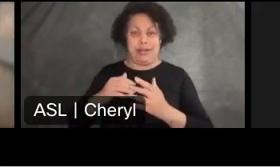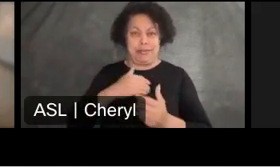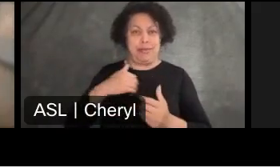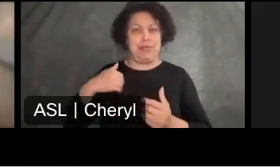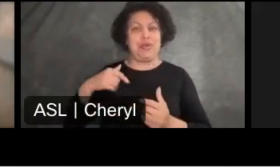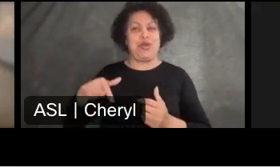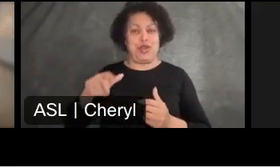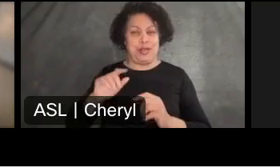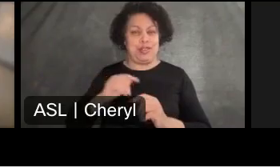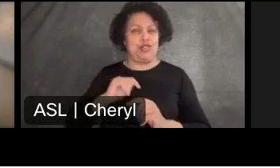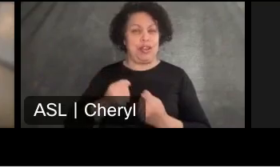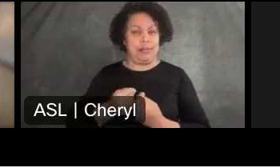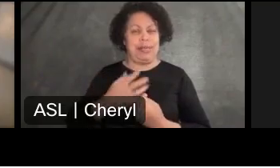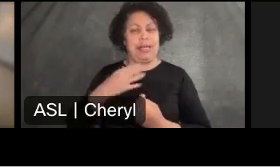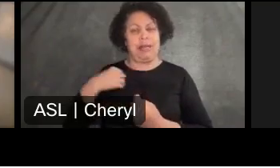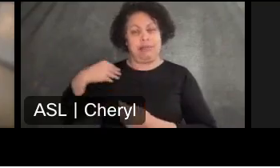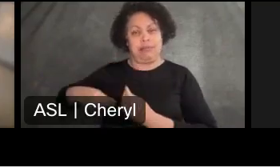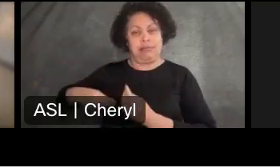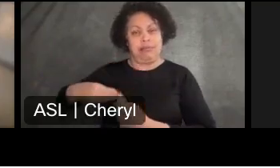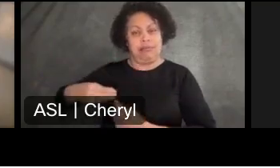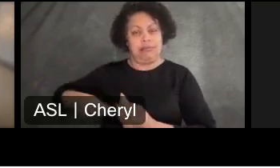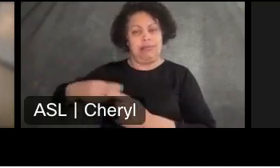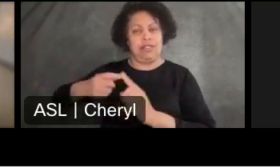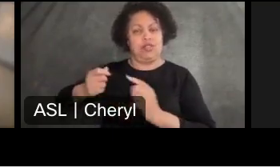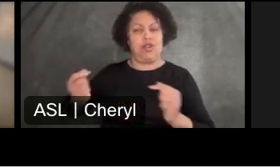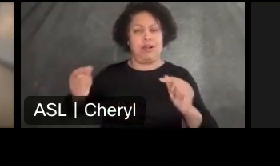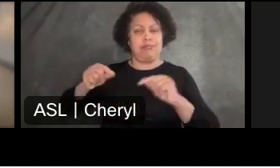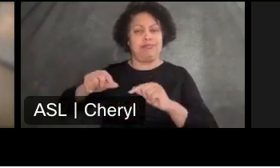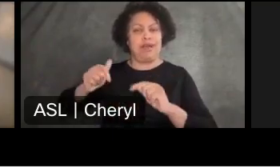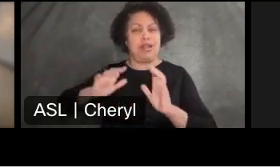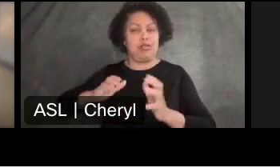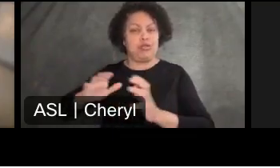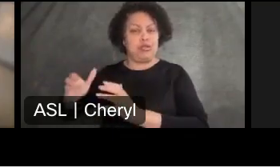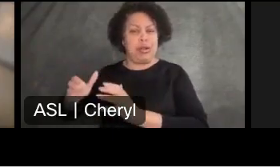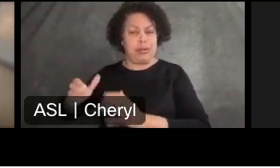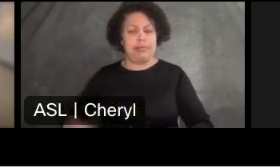also a descendant of the Coeur d'Alene and Colville tribes.